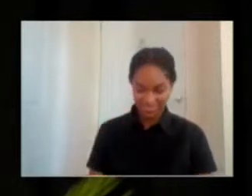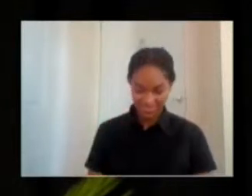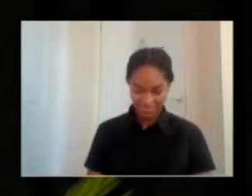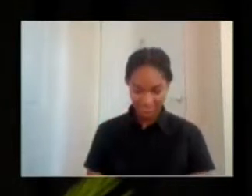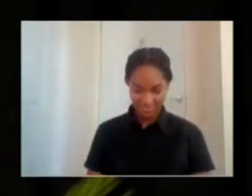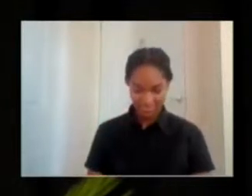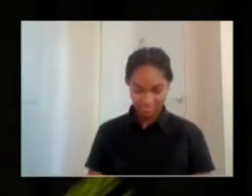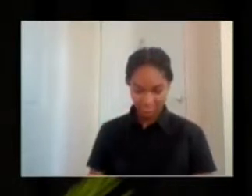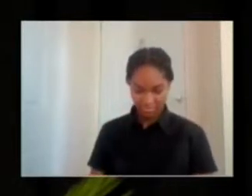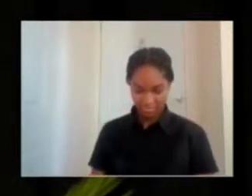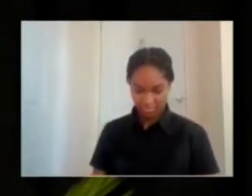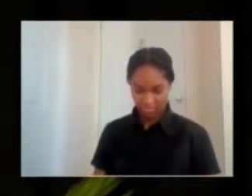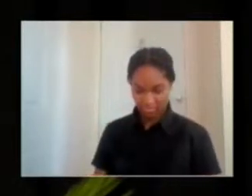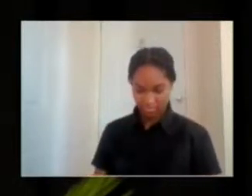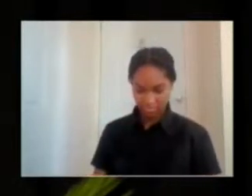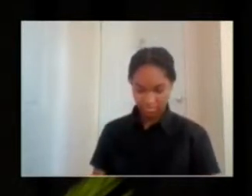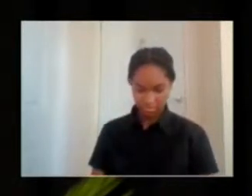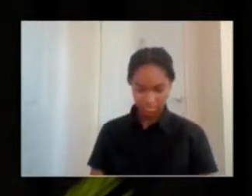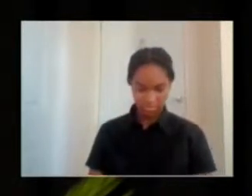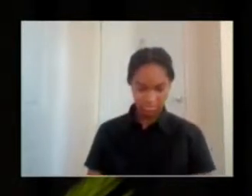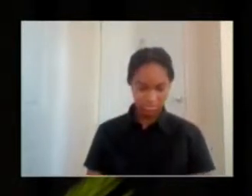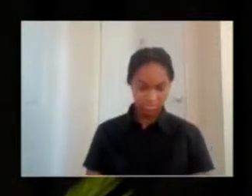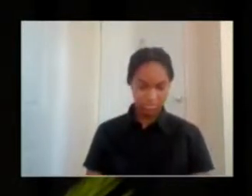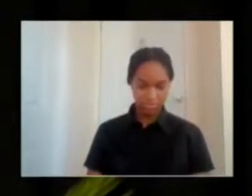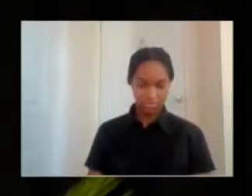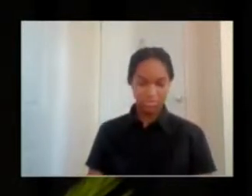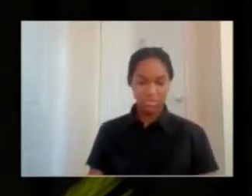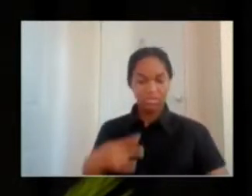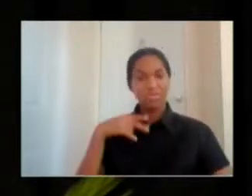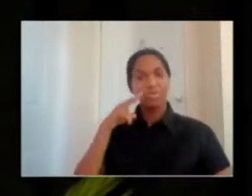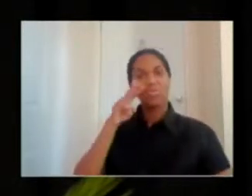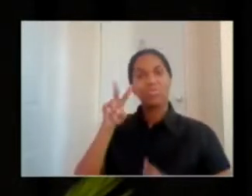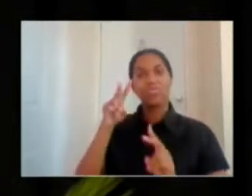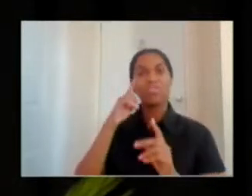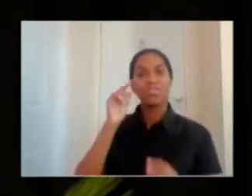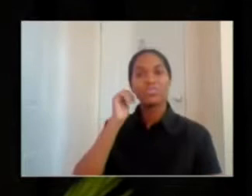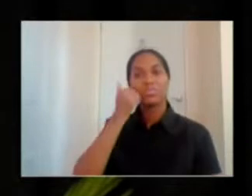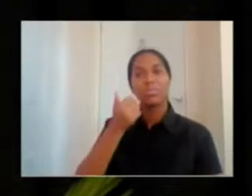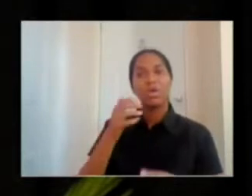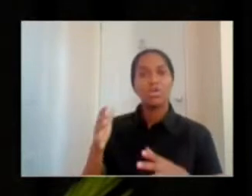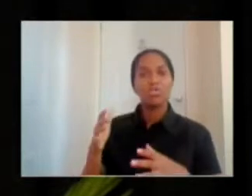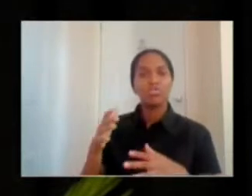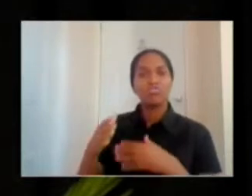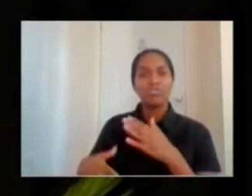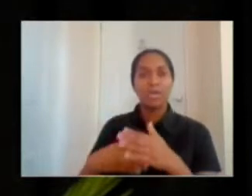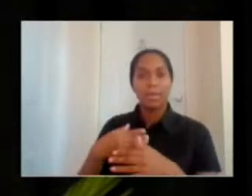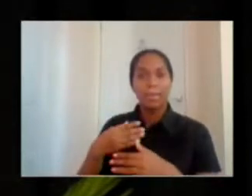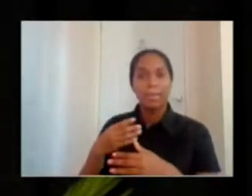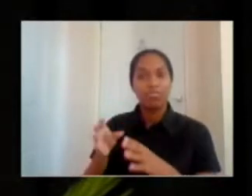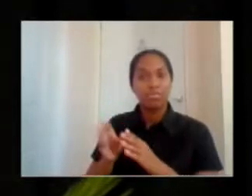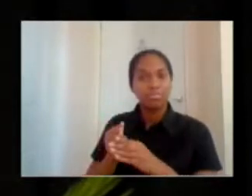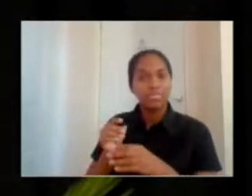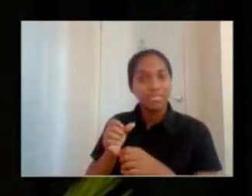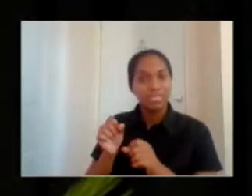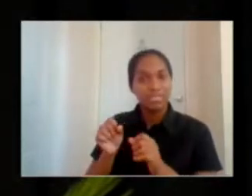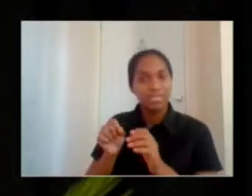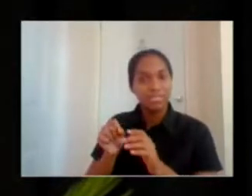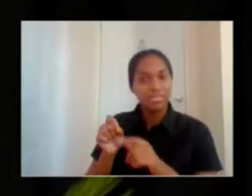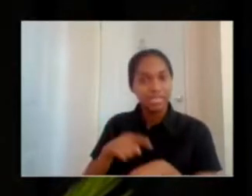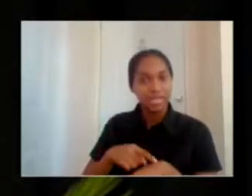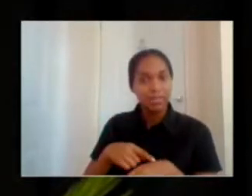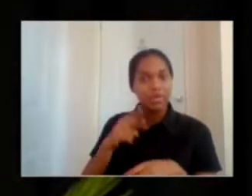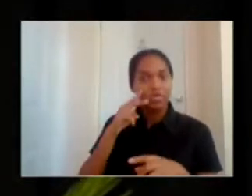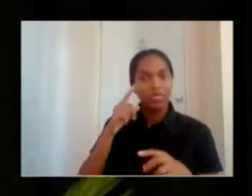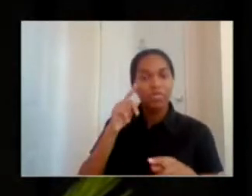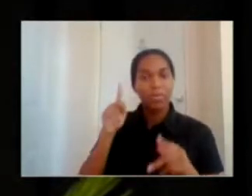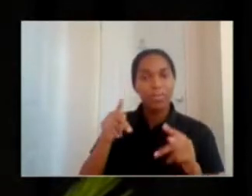Well, with those words, I'm really looking forward to tomorrow, the wrap-up session. I'm really looking forward to having folks here in